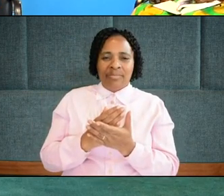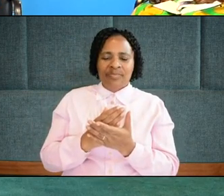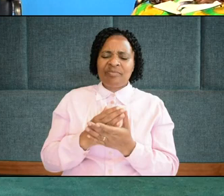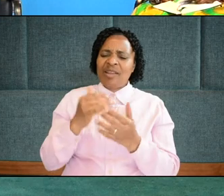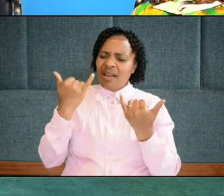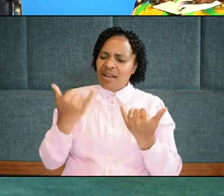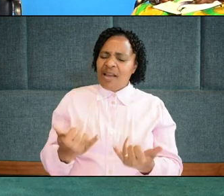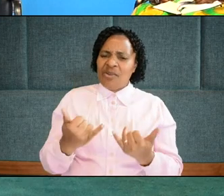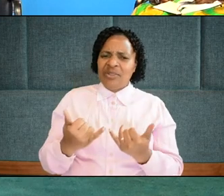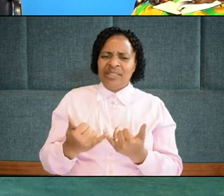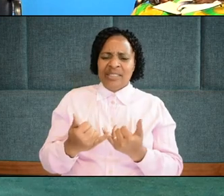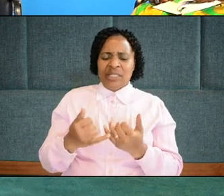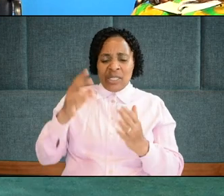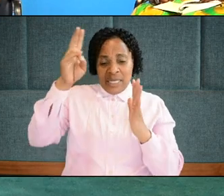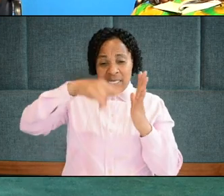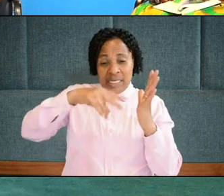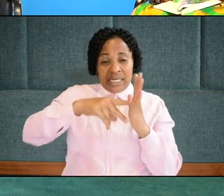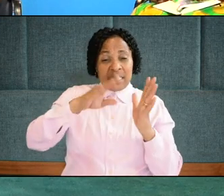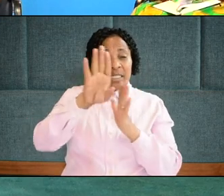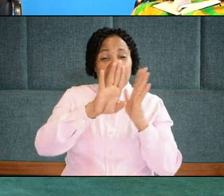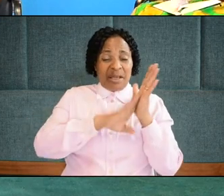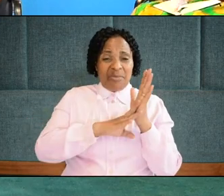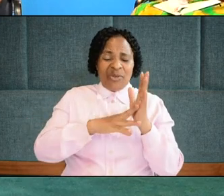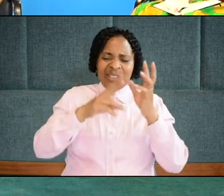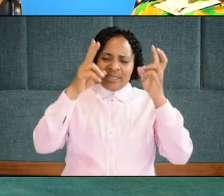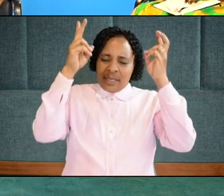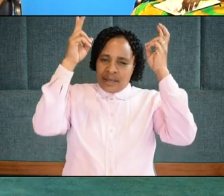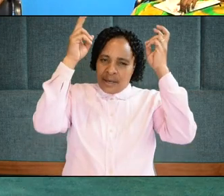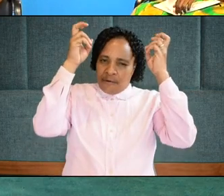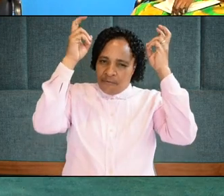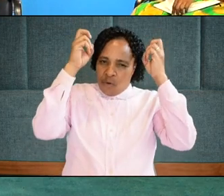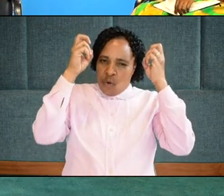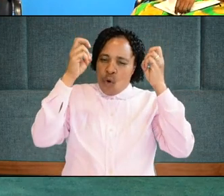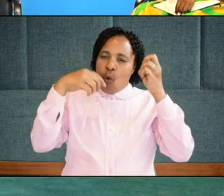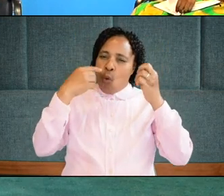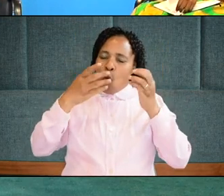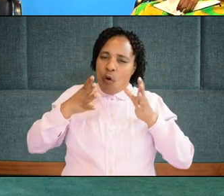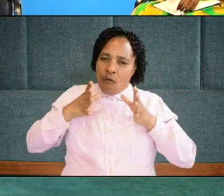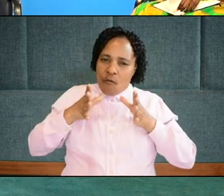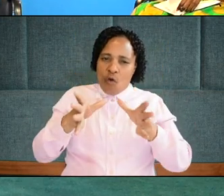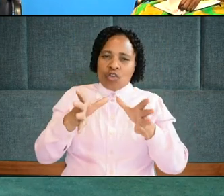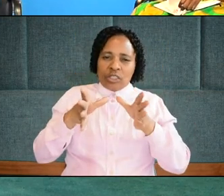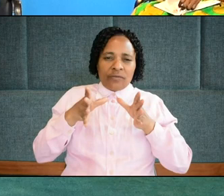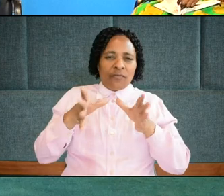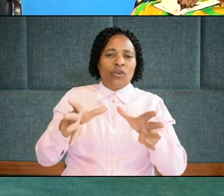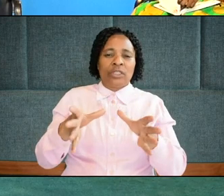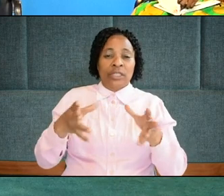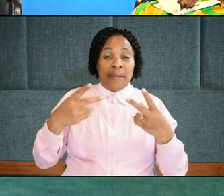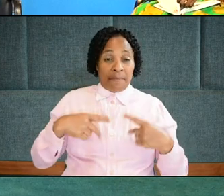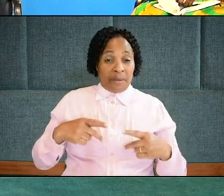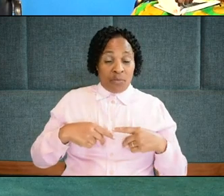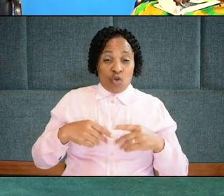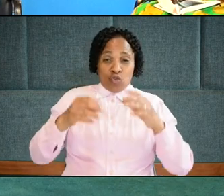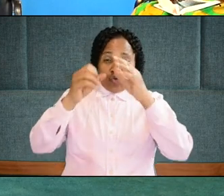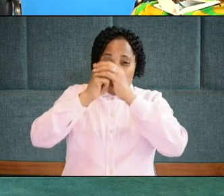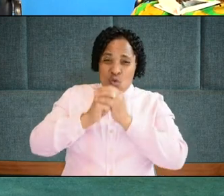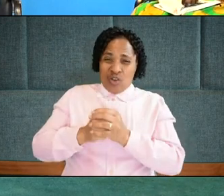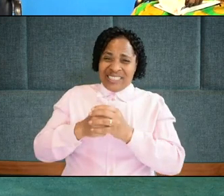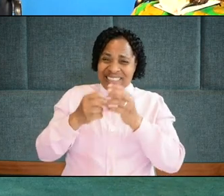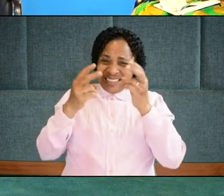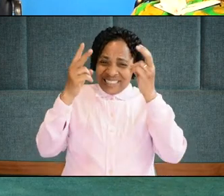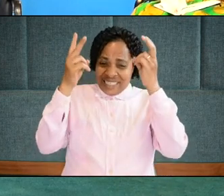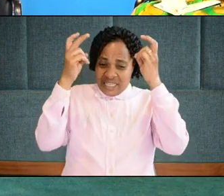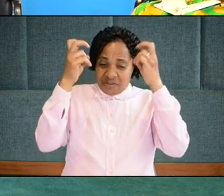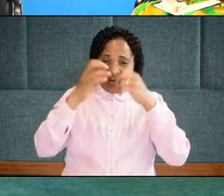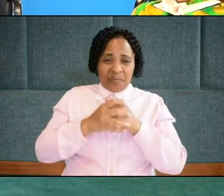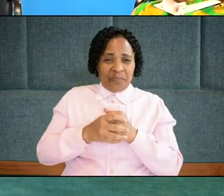It is actually, if you read in the Bible, you see that it is the devil who forces people to worship him. If you read